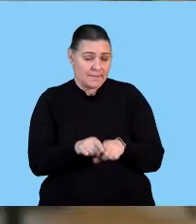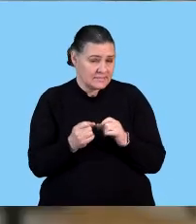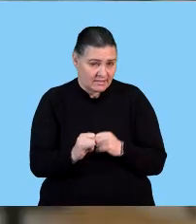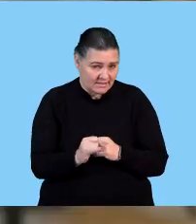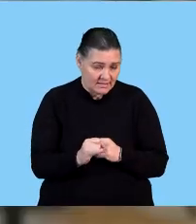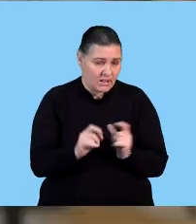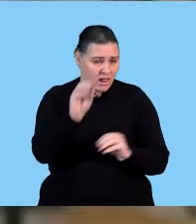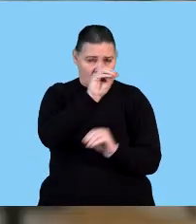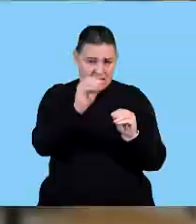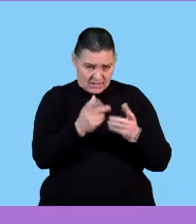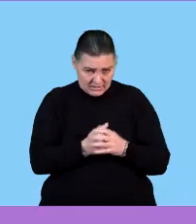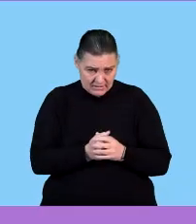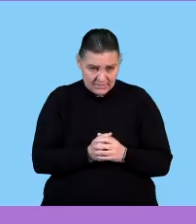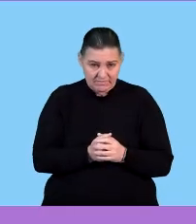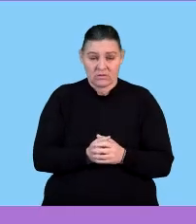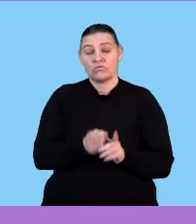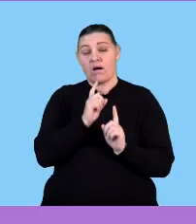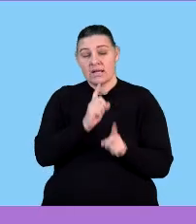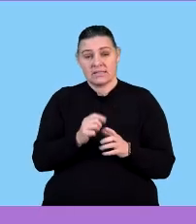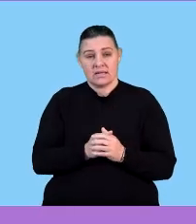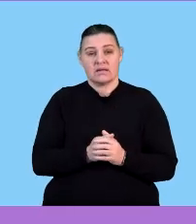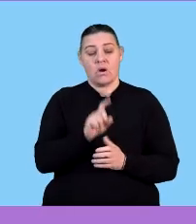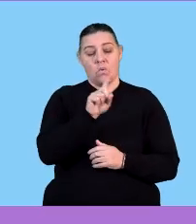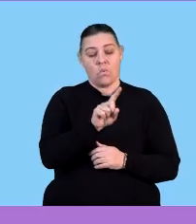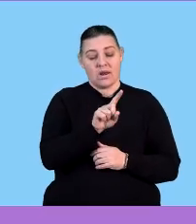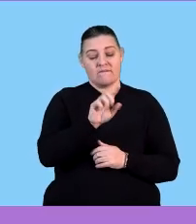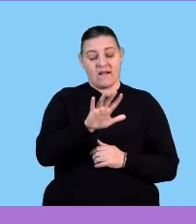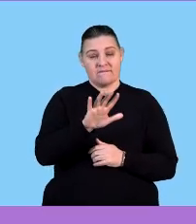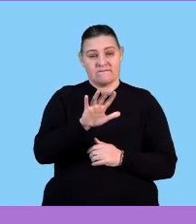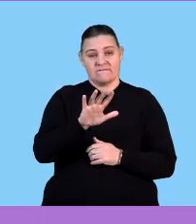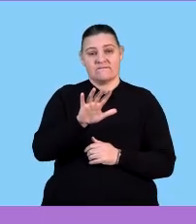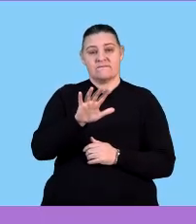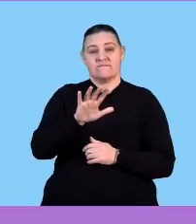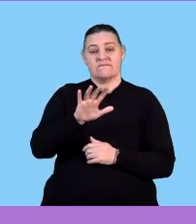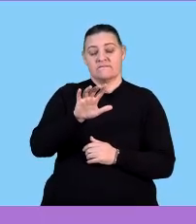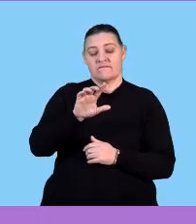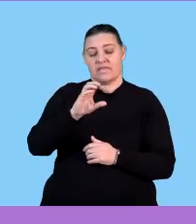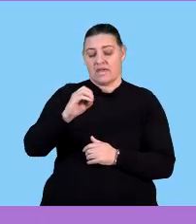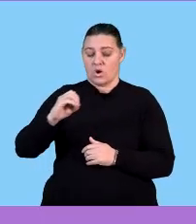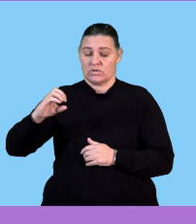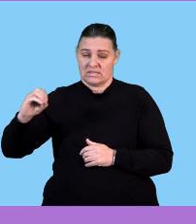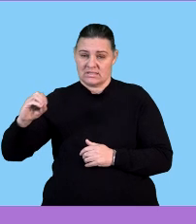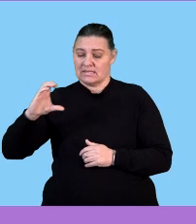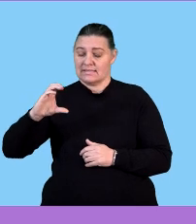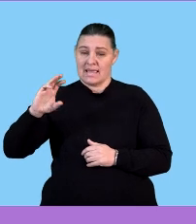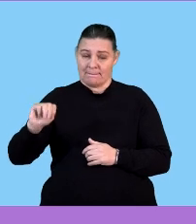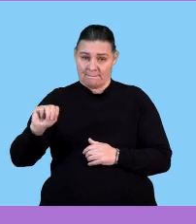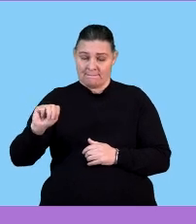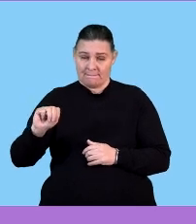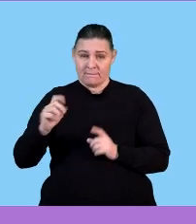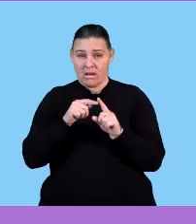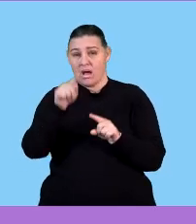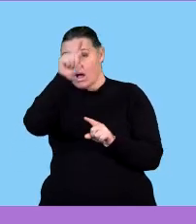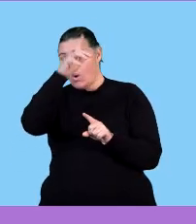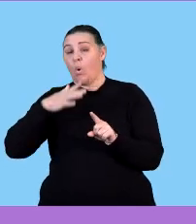answer. You're doing good work. So, that gives me 15,000 centimeters. Remember from the question,